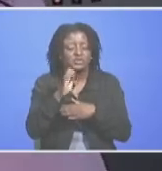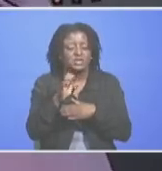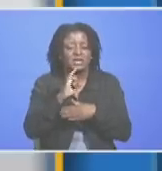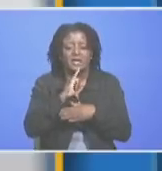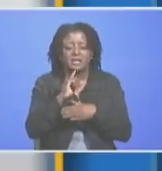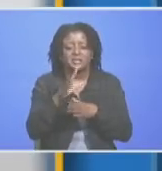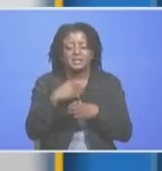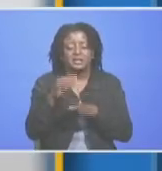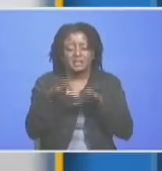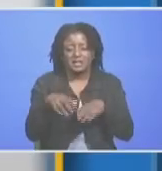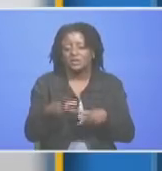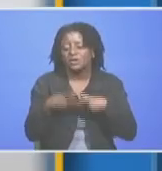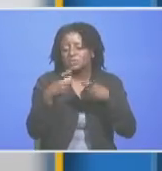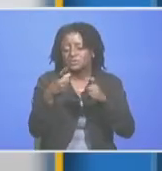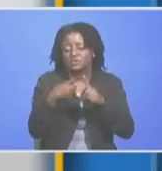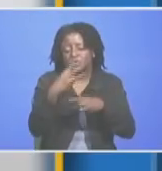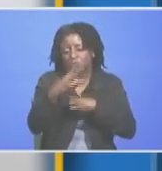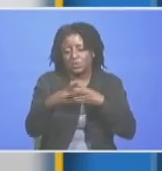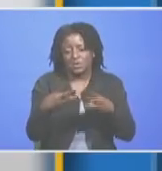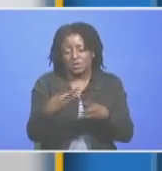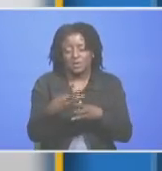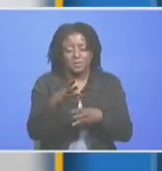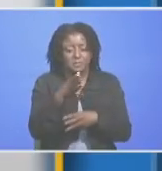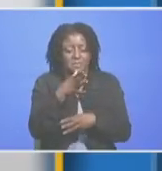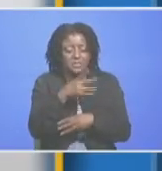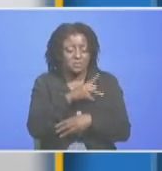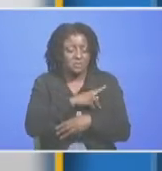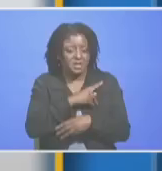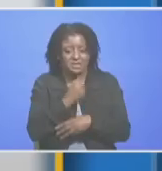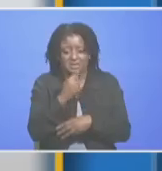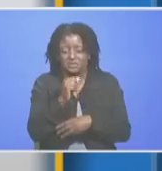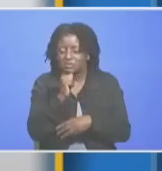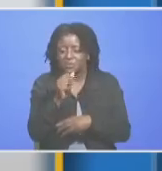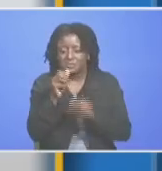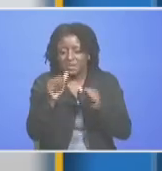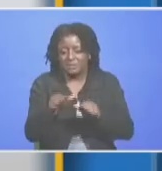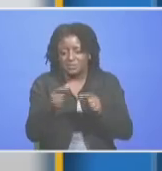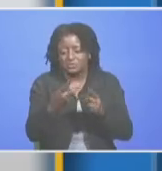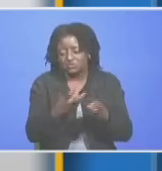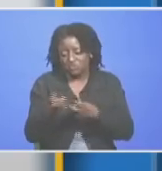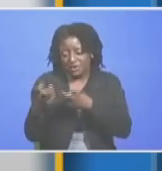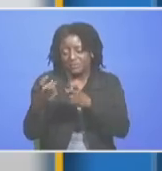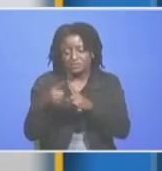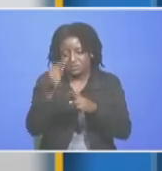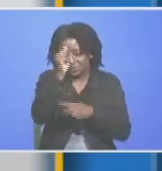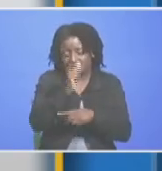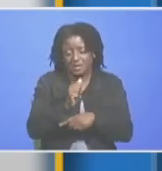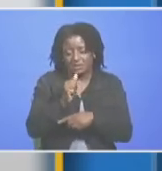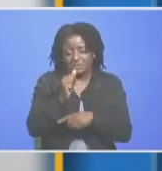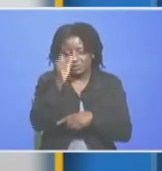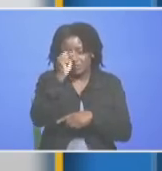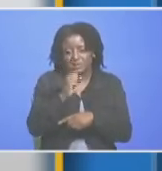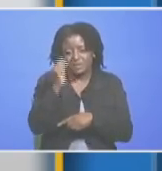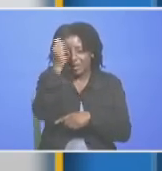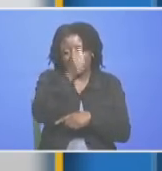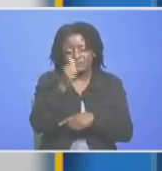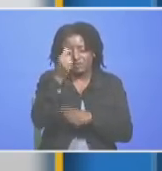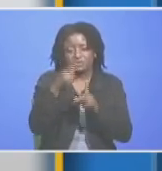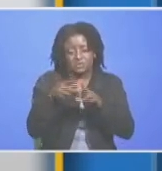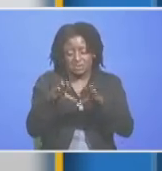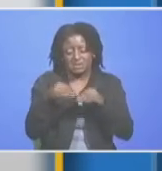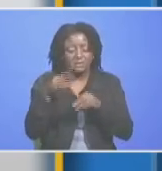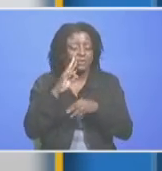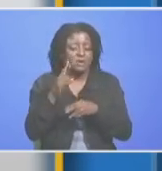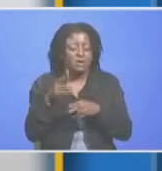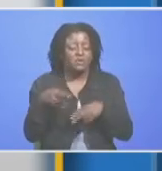world. Now, Mother Pratt says although she would not be able to travel to South Africa to accept her award due to prior